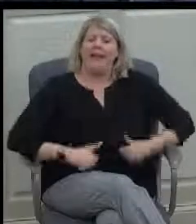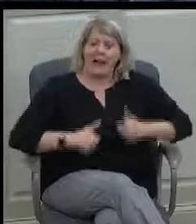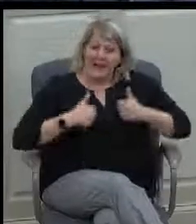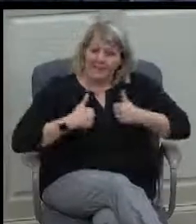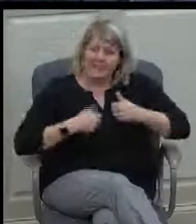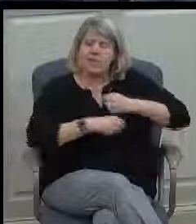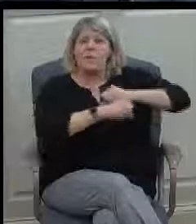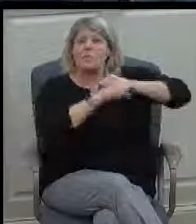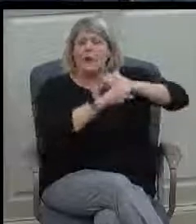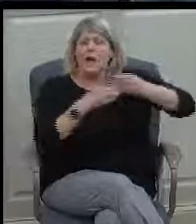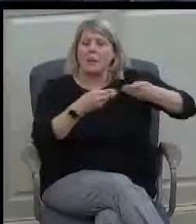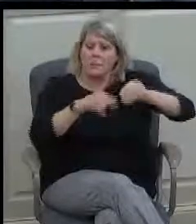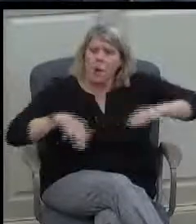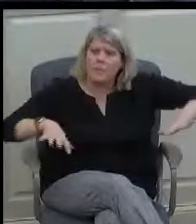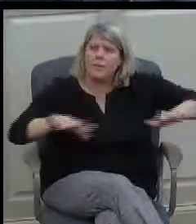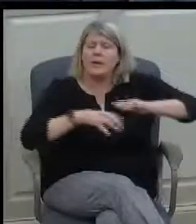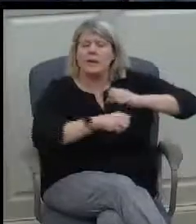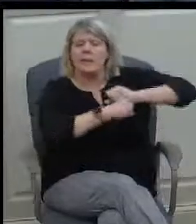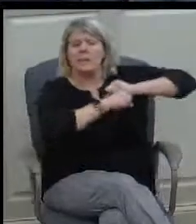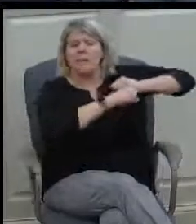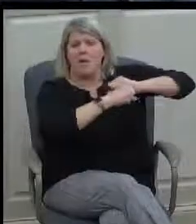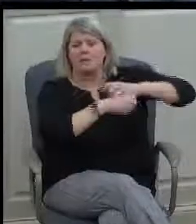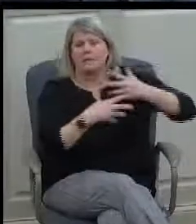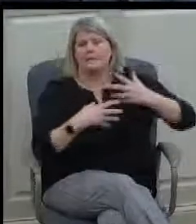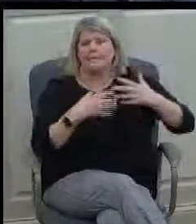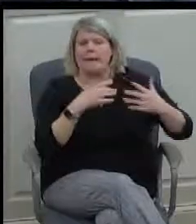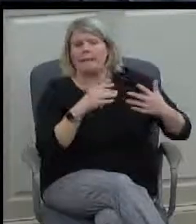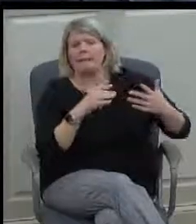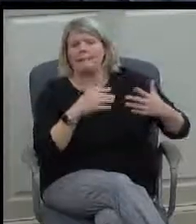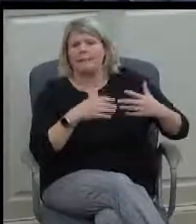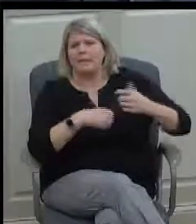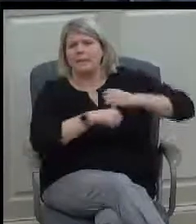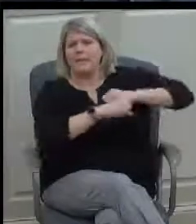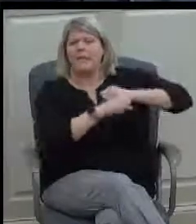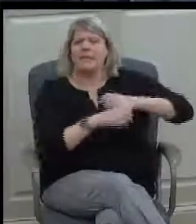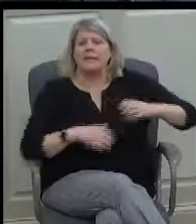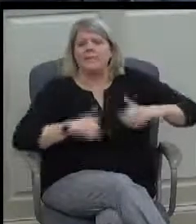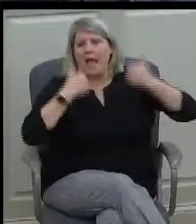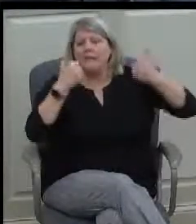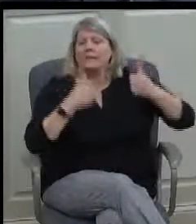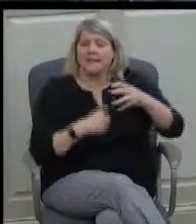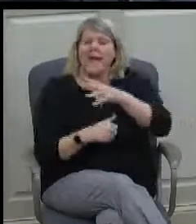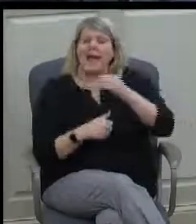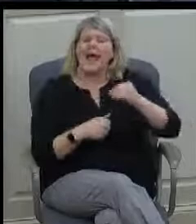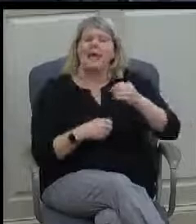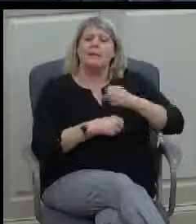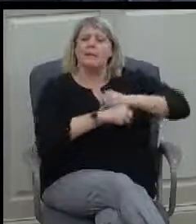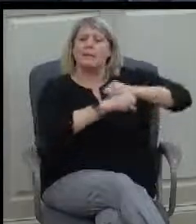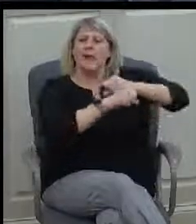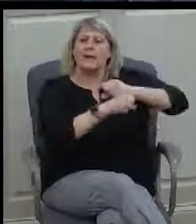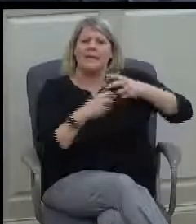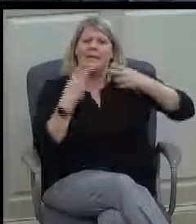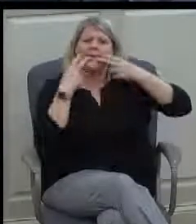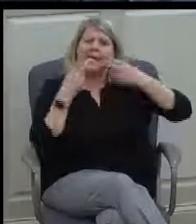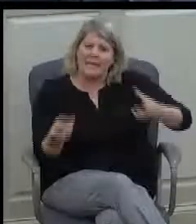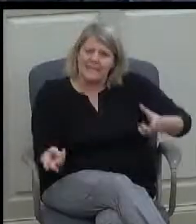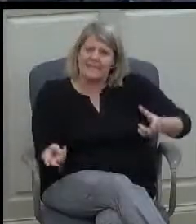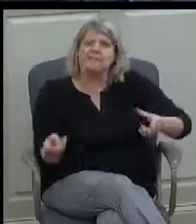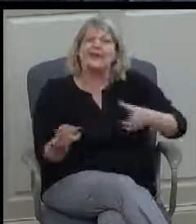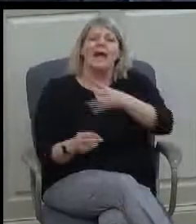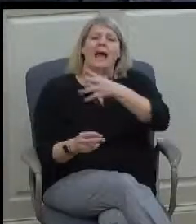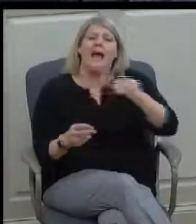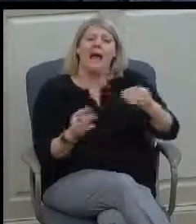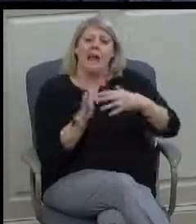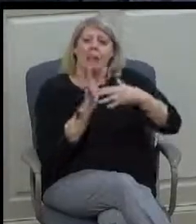by protecting them against violence and disorder, and by protecting the innocent against deception and the weak against